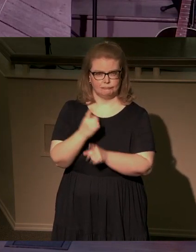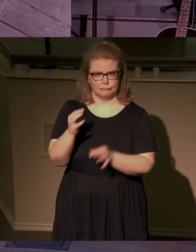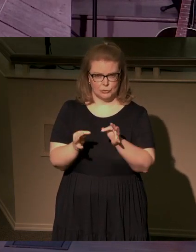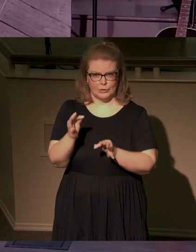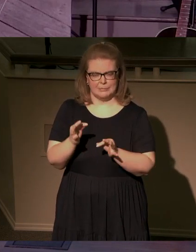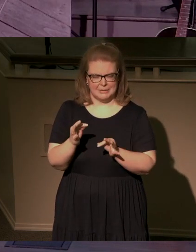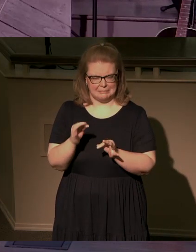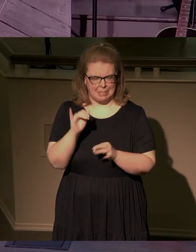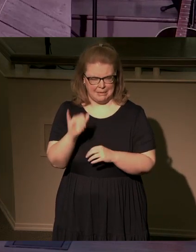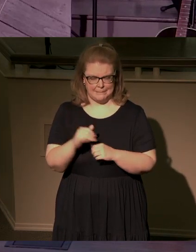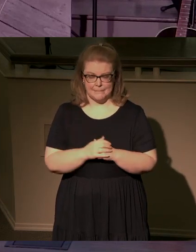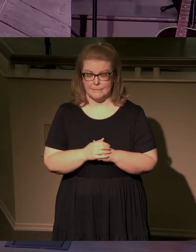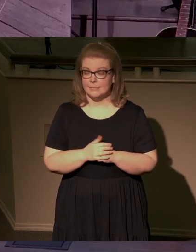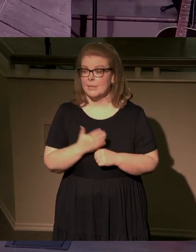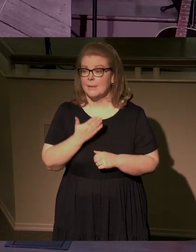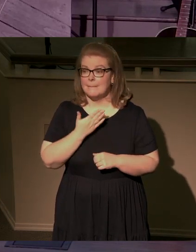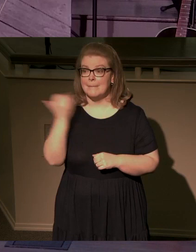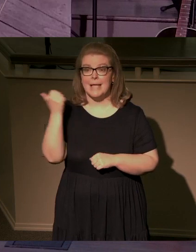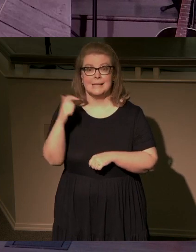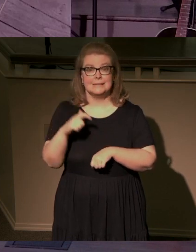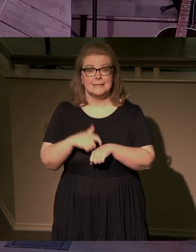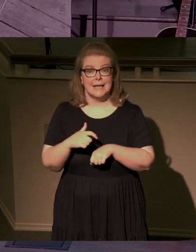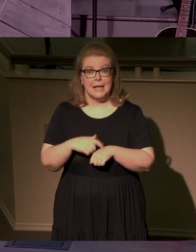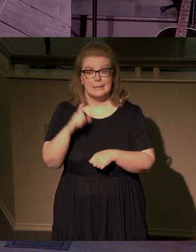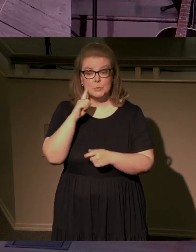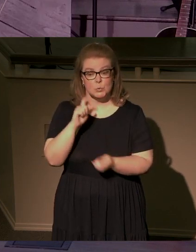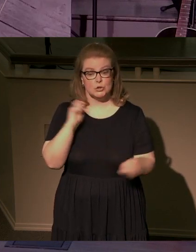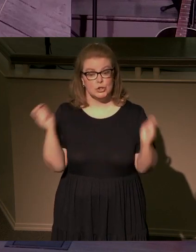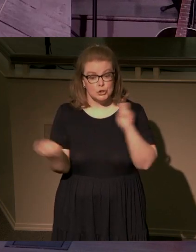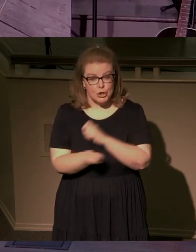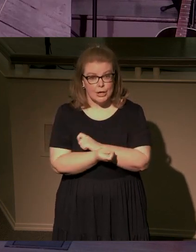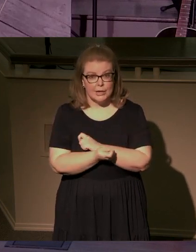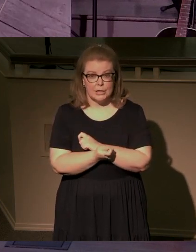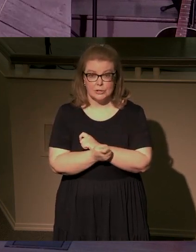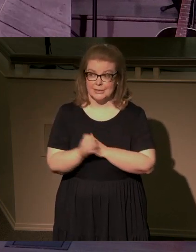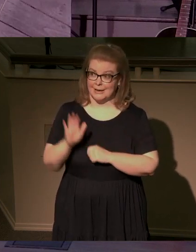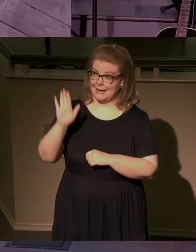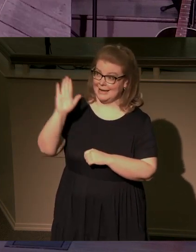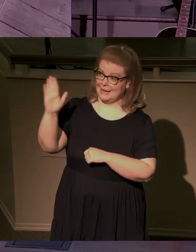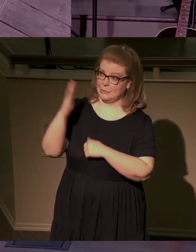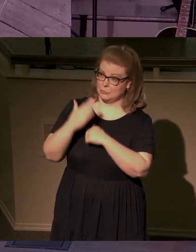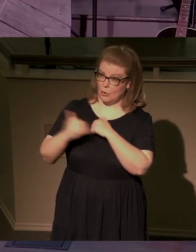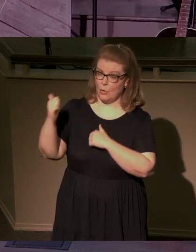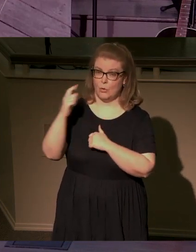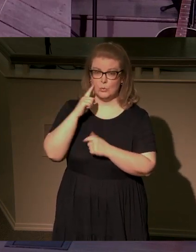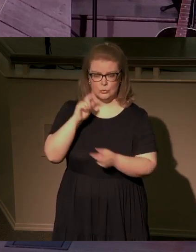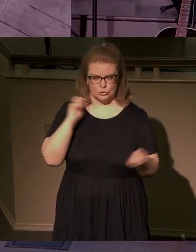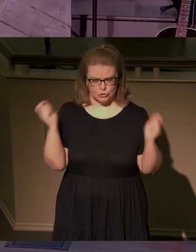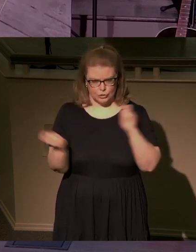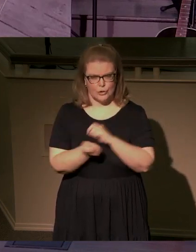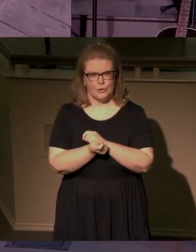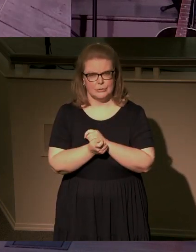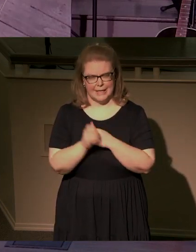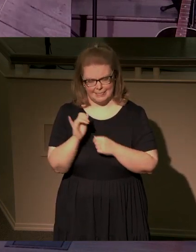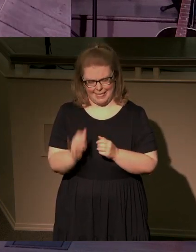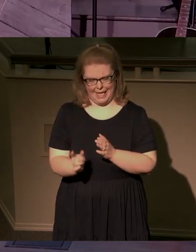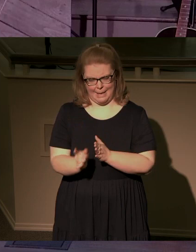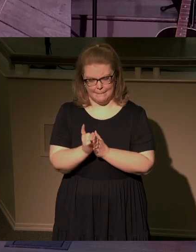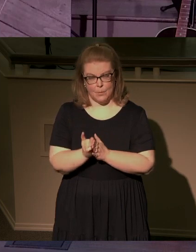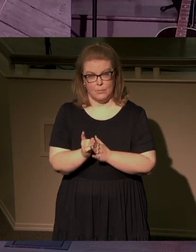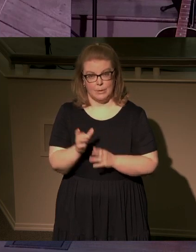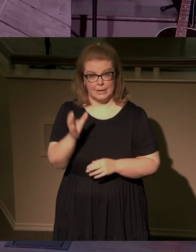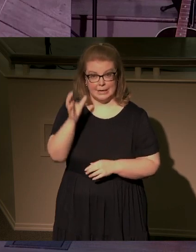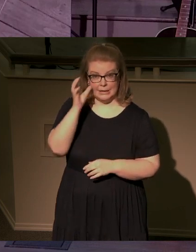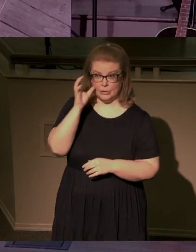The best time to make a change and the call of God to make a change is in that moment when you hear